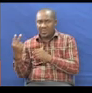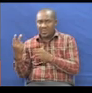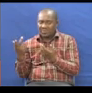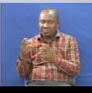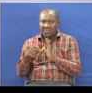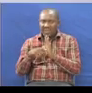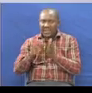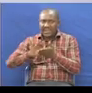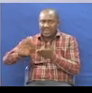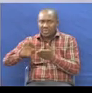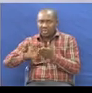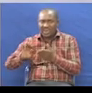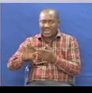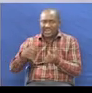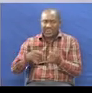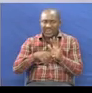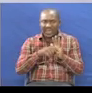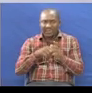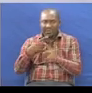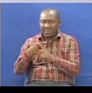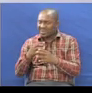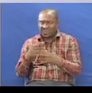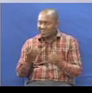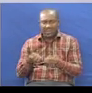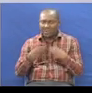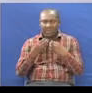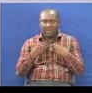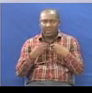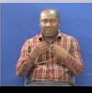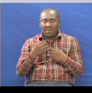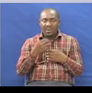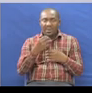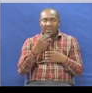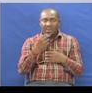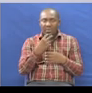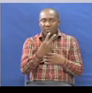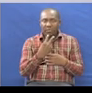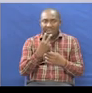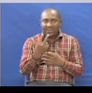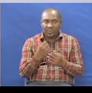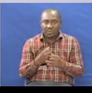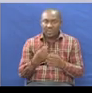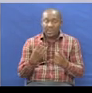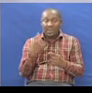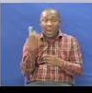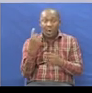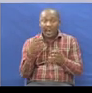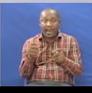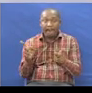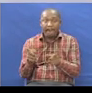subtracting, by making one of which is a negative or both, cannot give us 22. The only pair which can give us 22